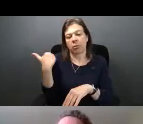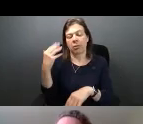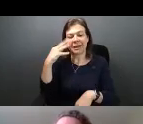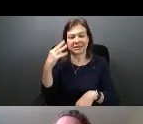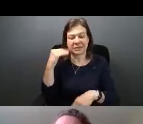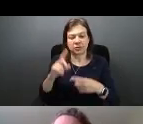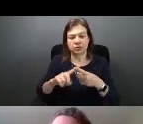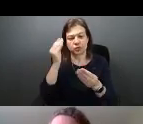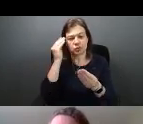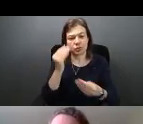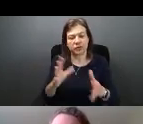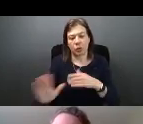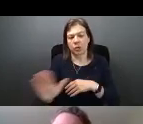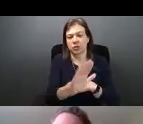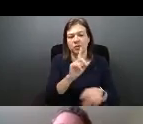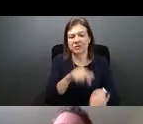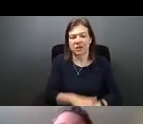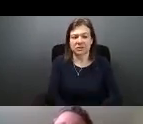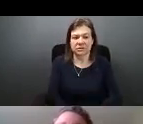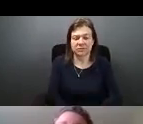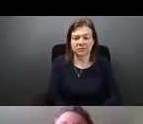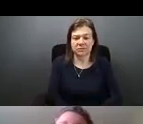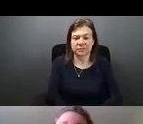to inform your response.